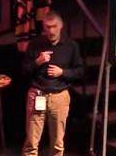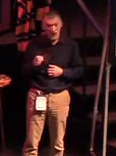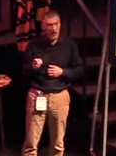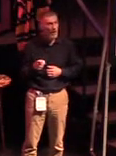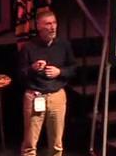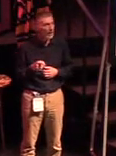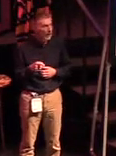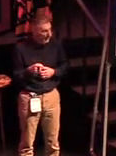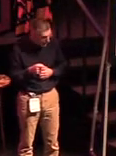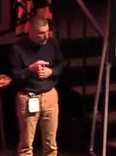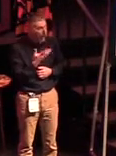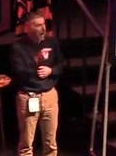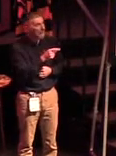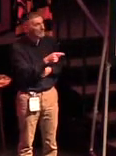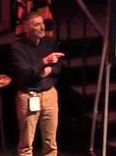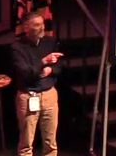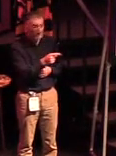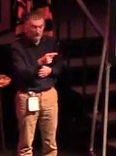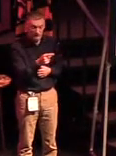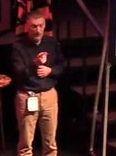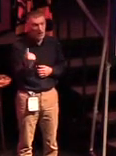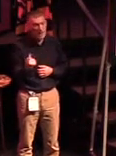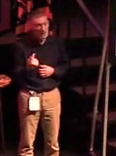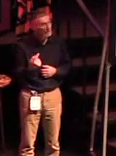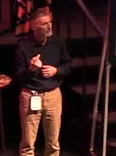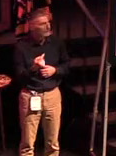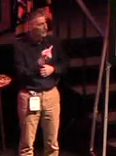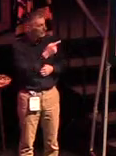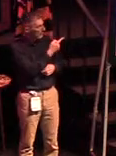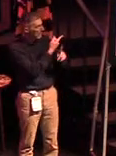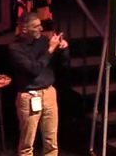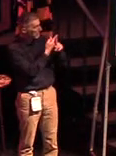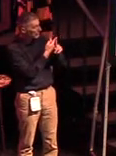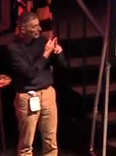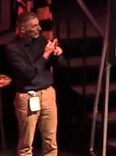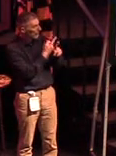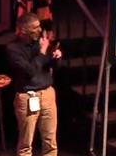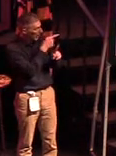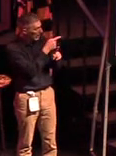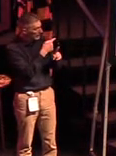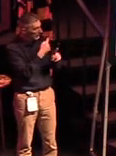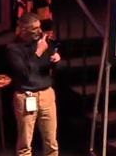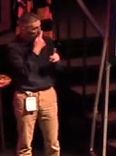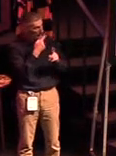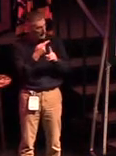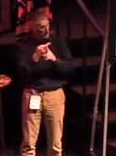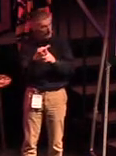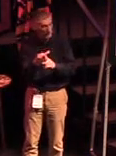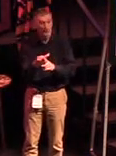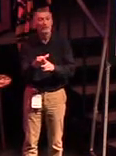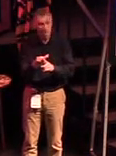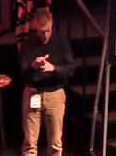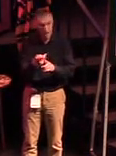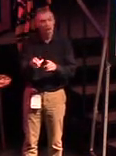ways, it helped her to know that she could also be a mentor too, and she's now mentoring other young women and showing them